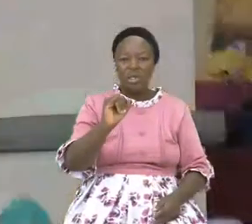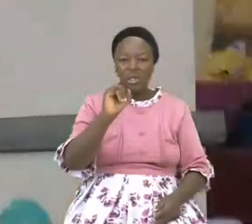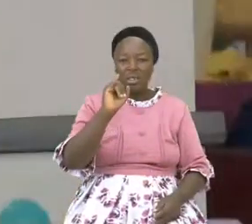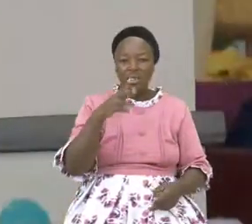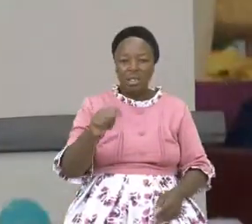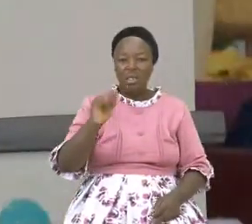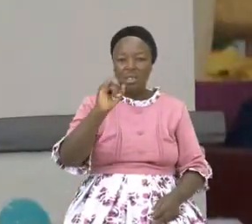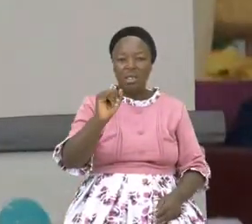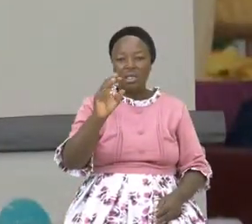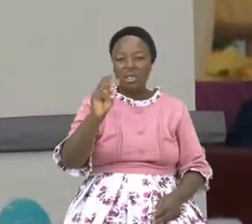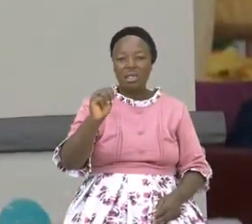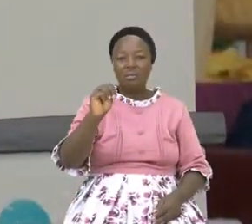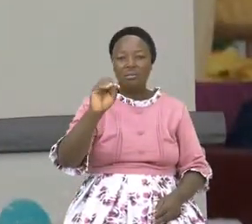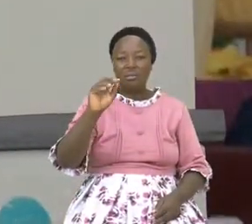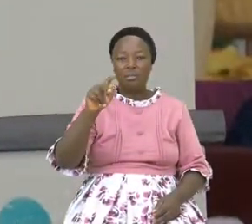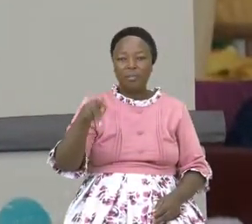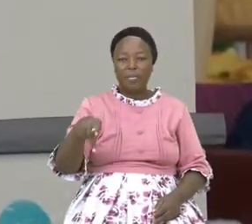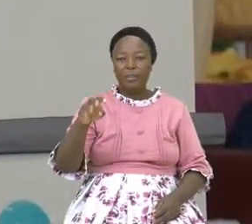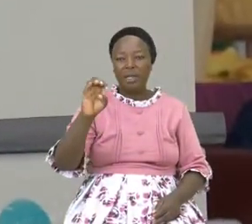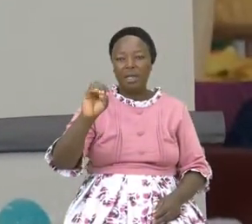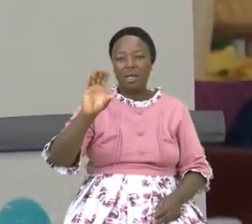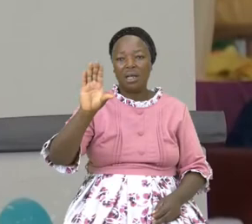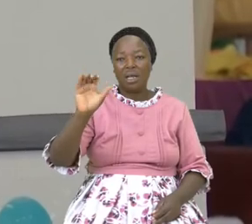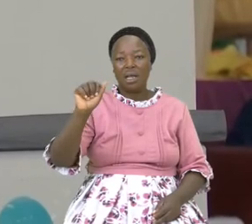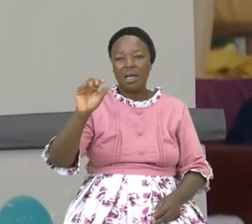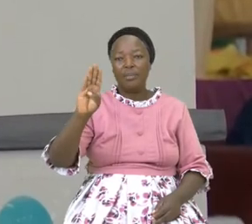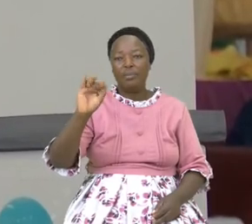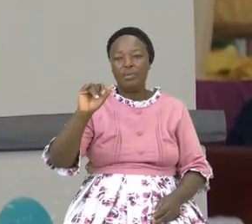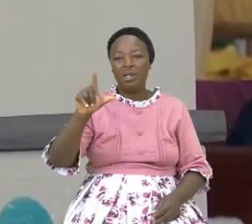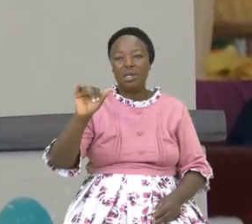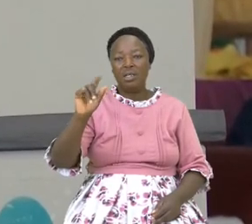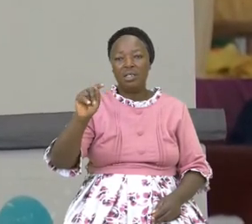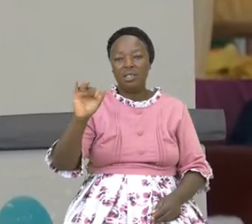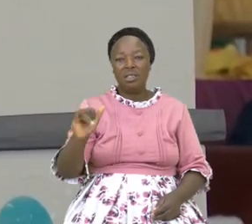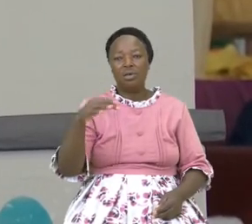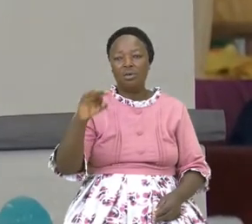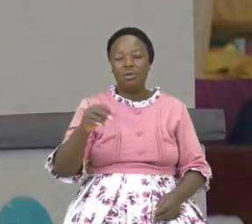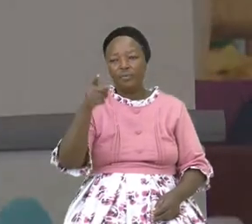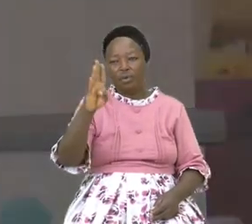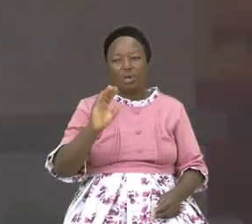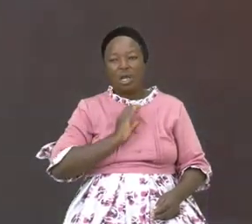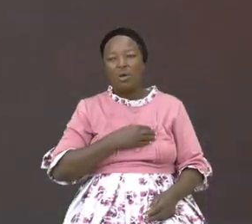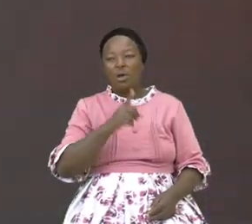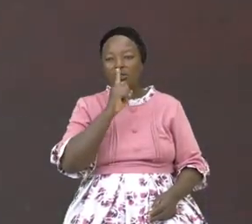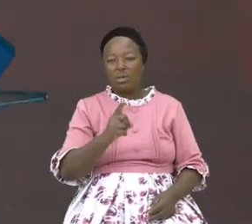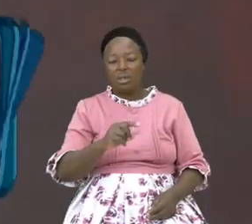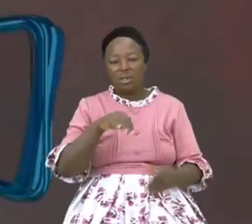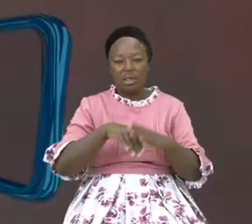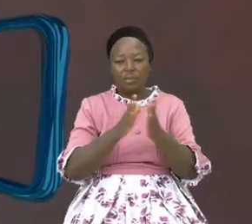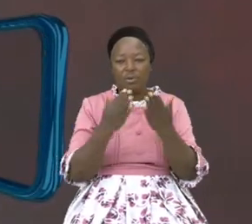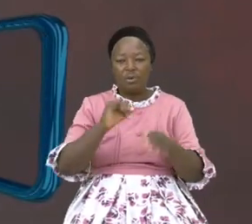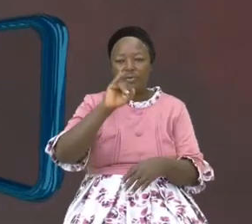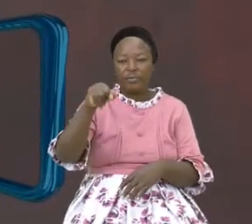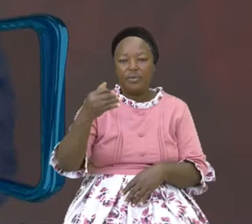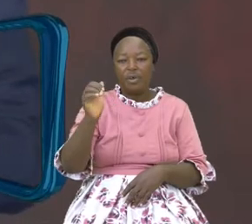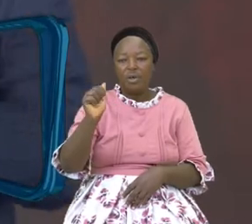our assurance. Impeccability of God, our assurance. James chapter 1